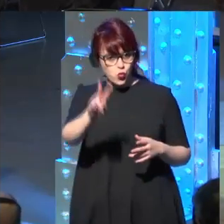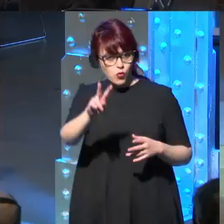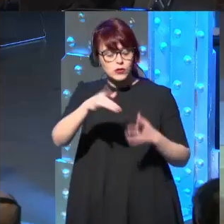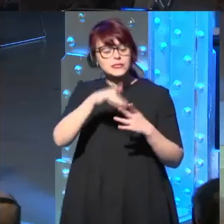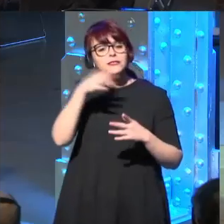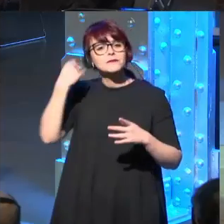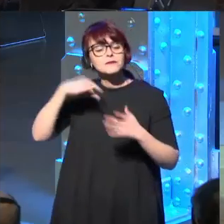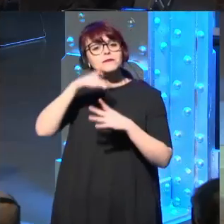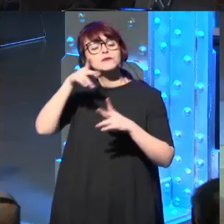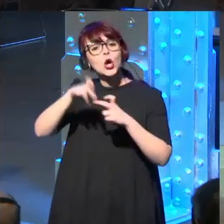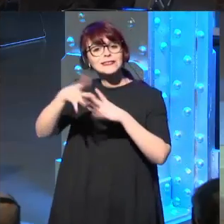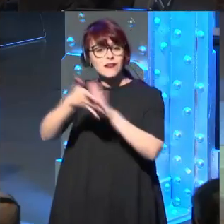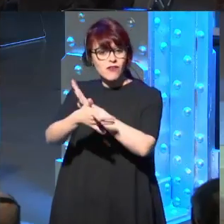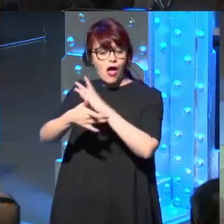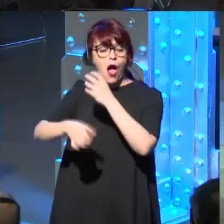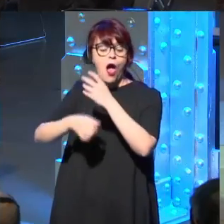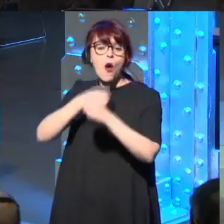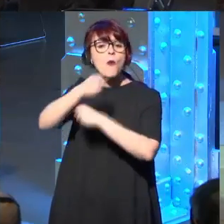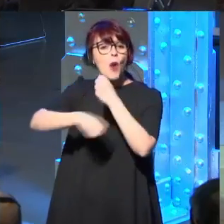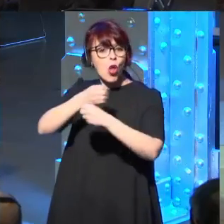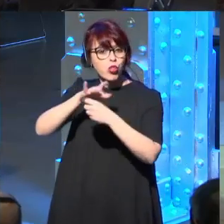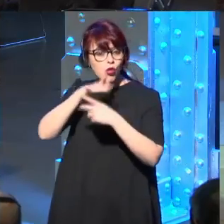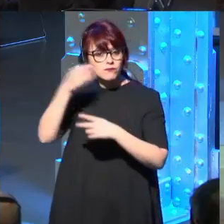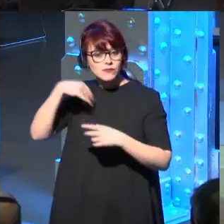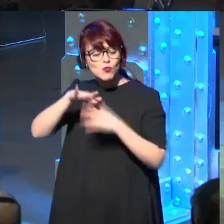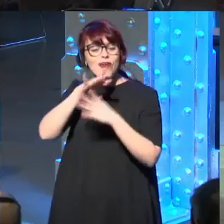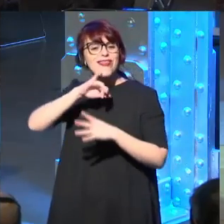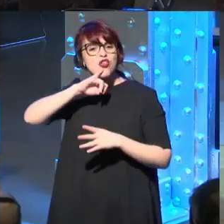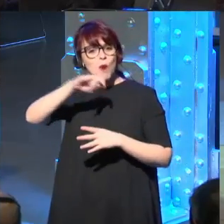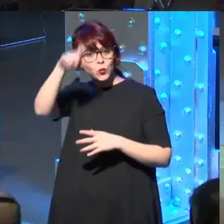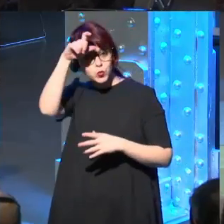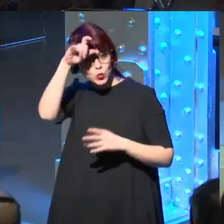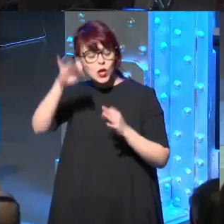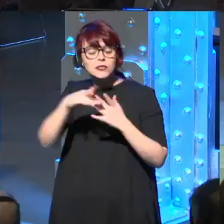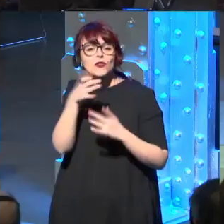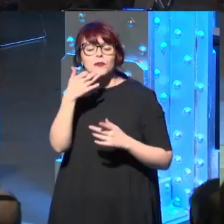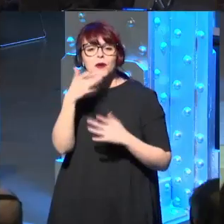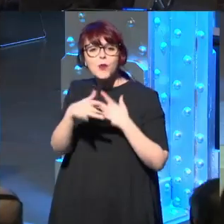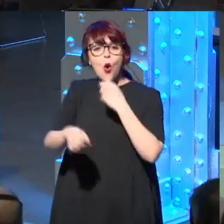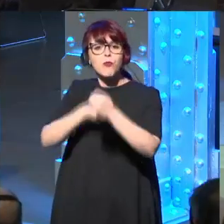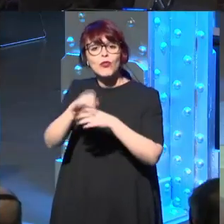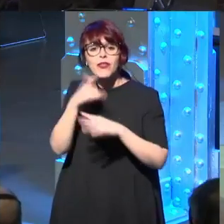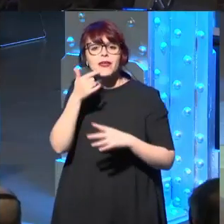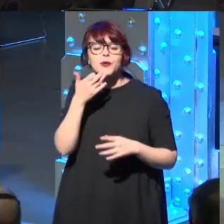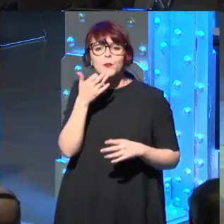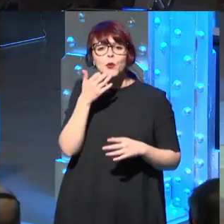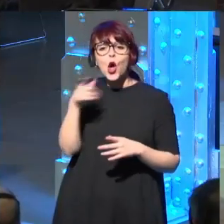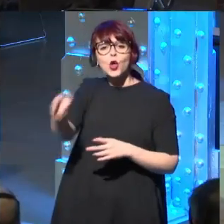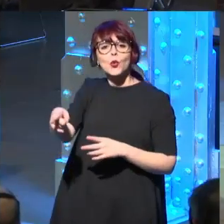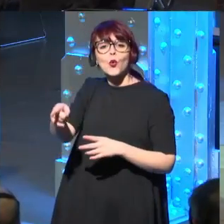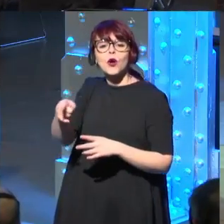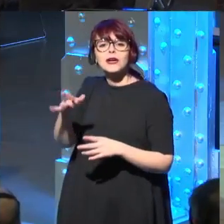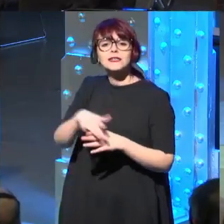that you drop things into a well, or you say, I'm going to lock you in a door and throw the key to the well, meaning